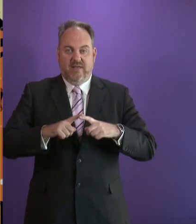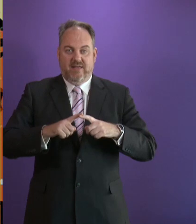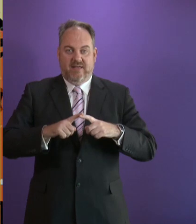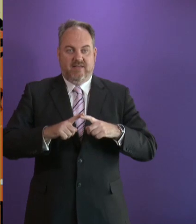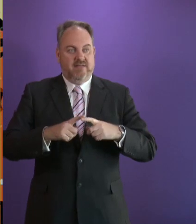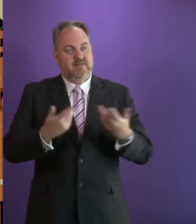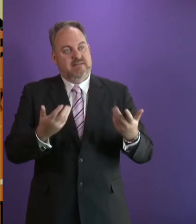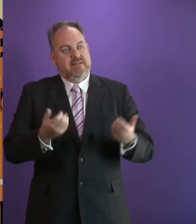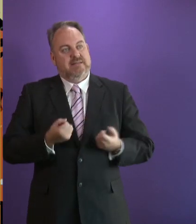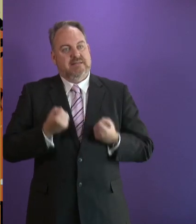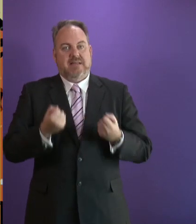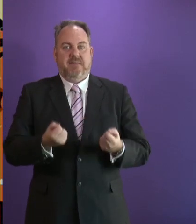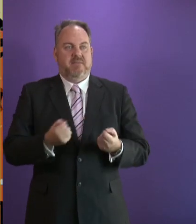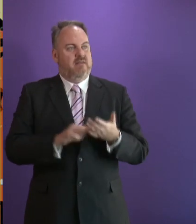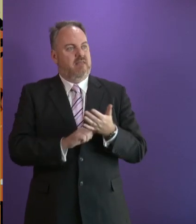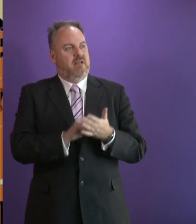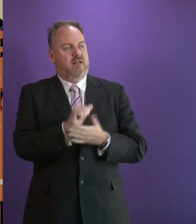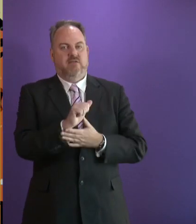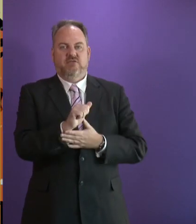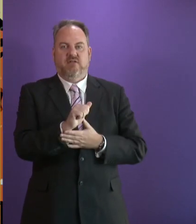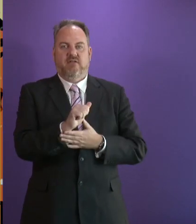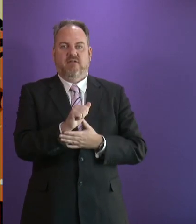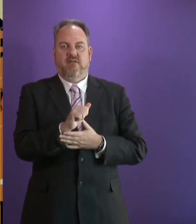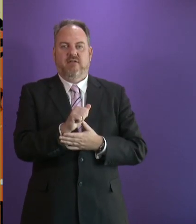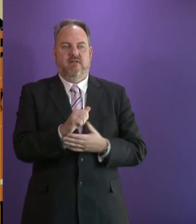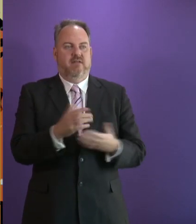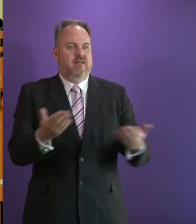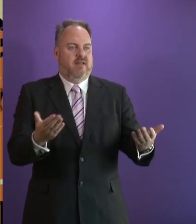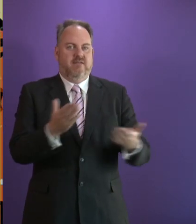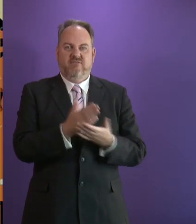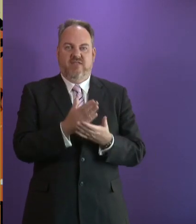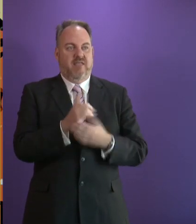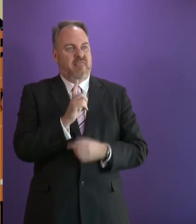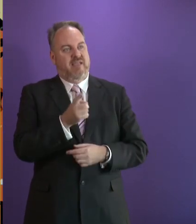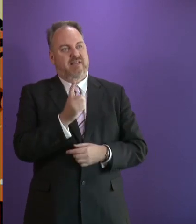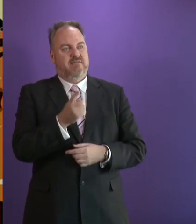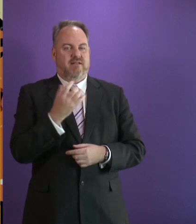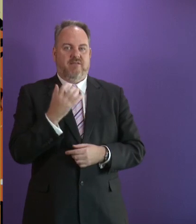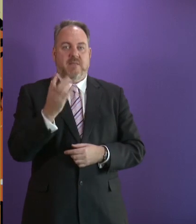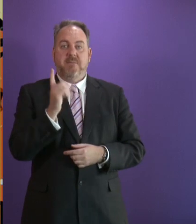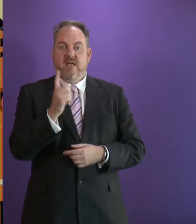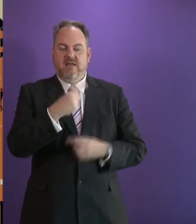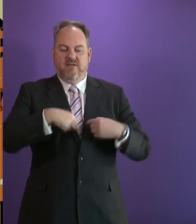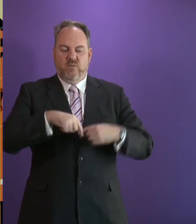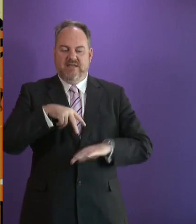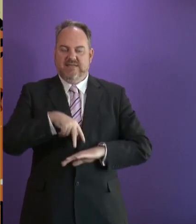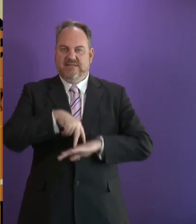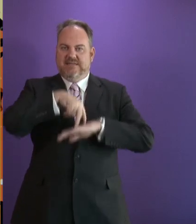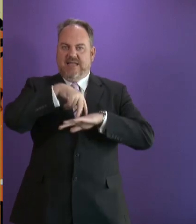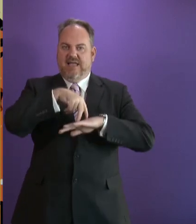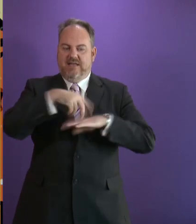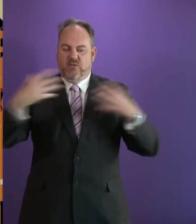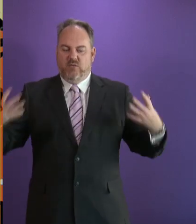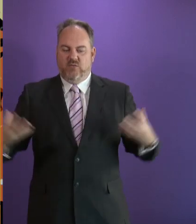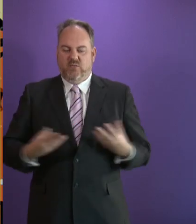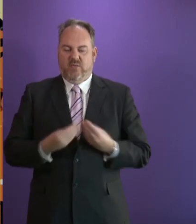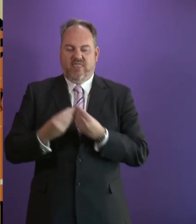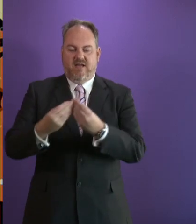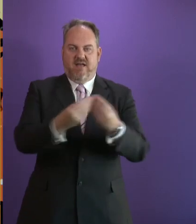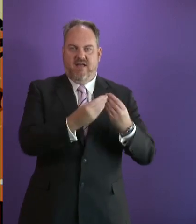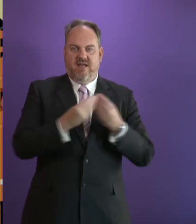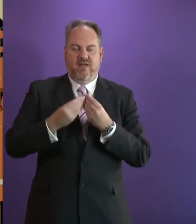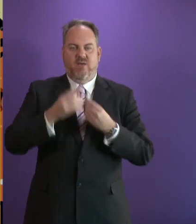current culture and the current makeup of our parliaments and our spheres of government, if we all stand, we can all make a difference ourselves. We can develop the